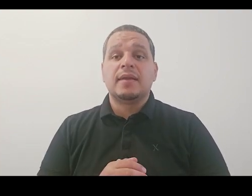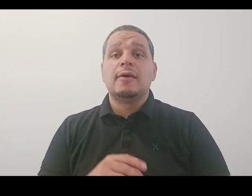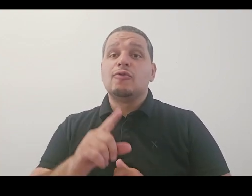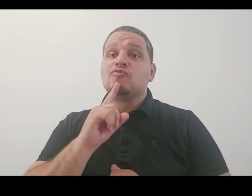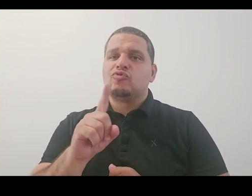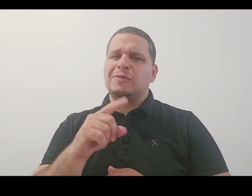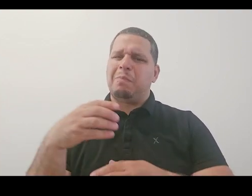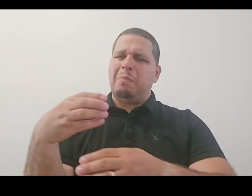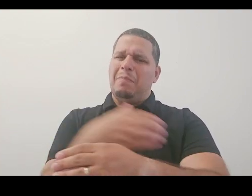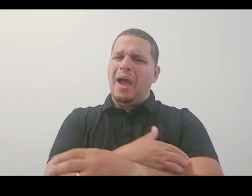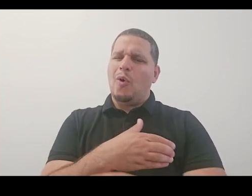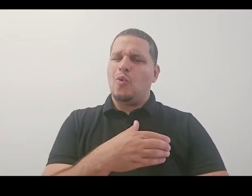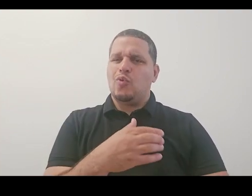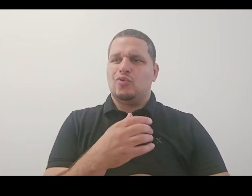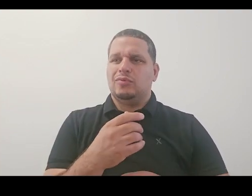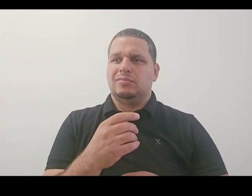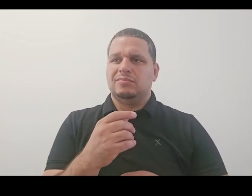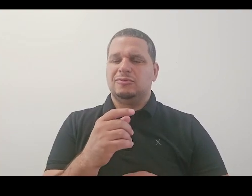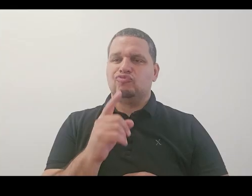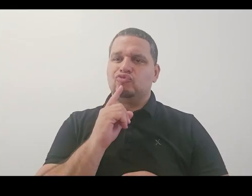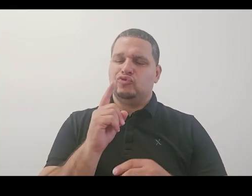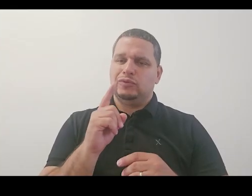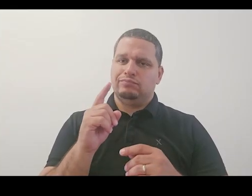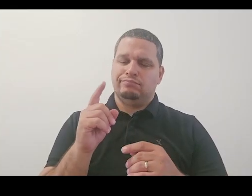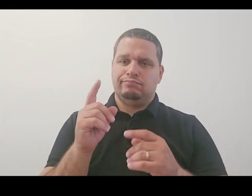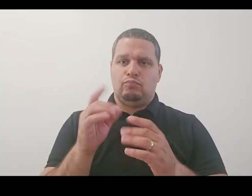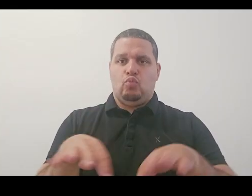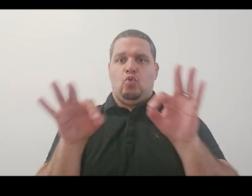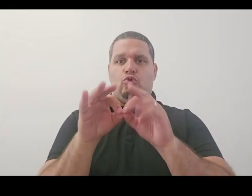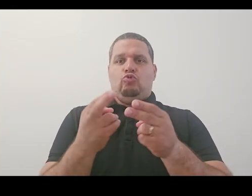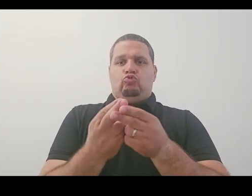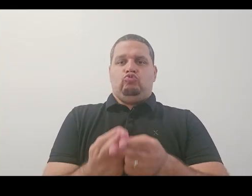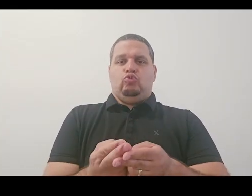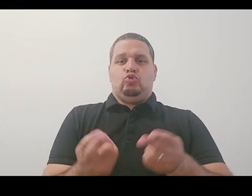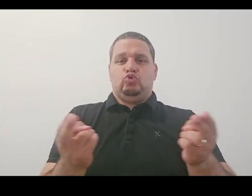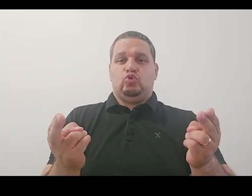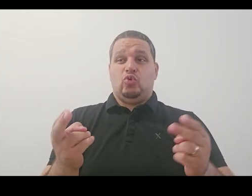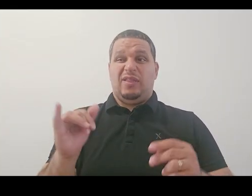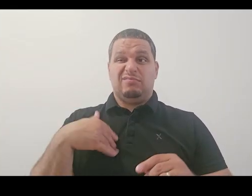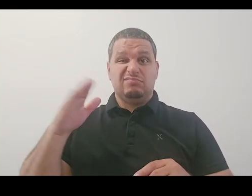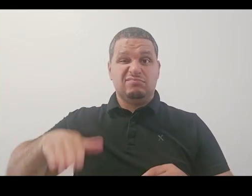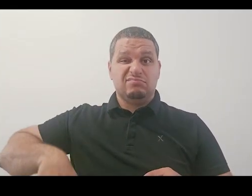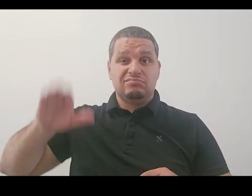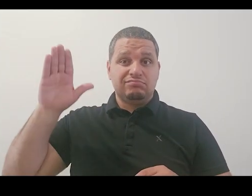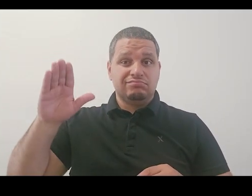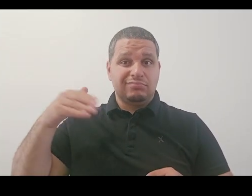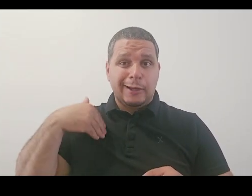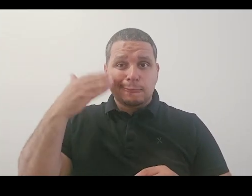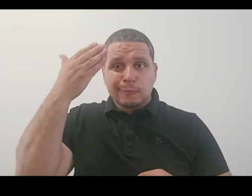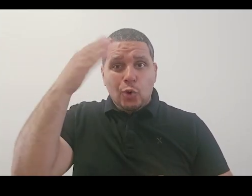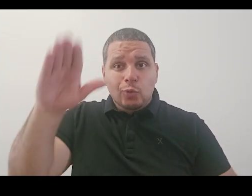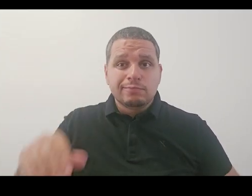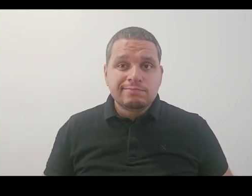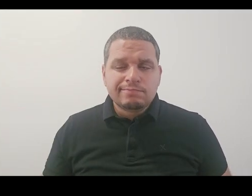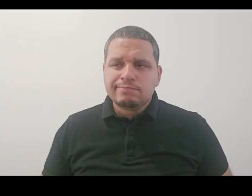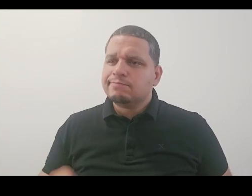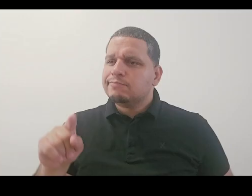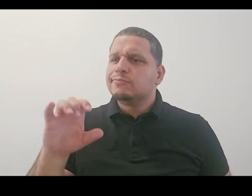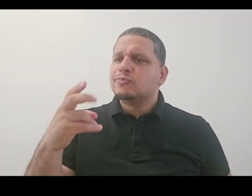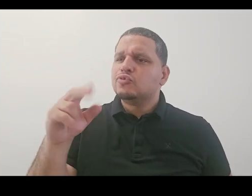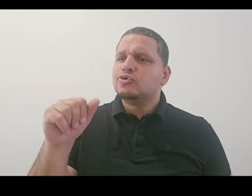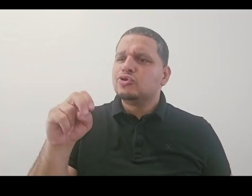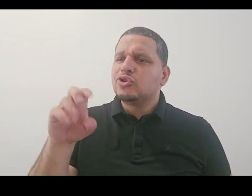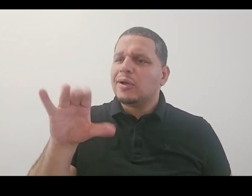and it's a power, it's an untapped resource that I didn't know about when I was a kid. Uh, I think, what